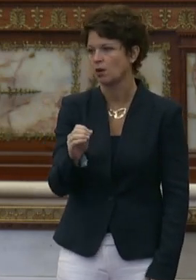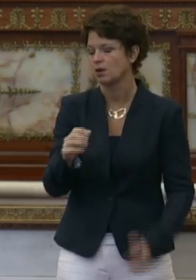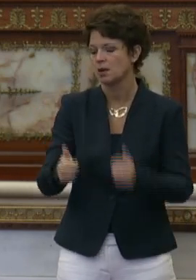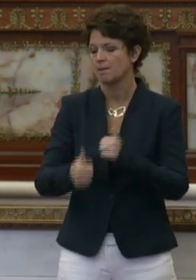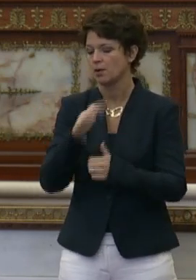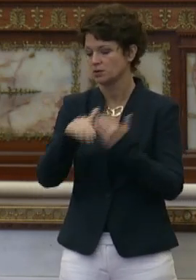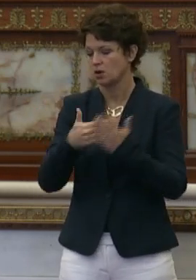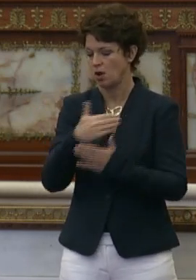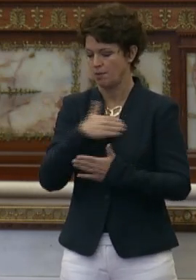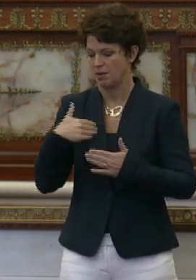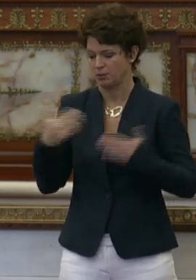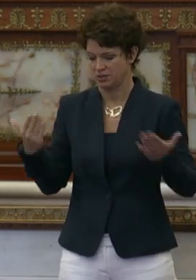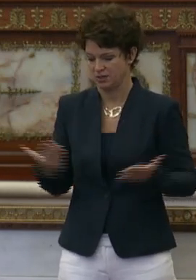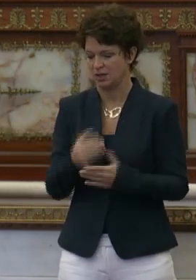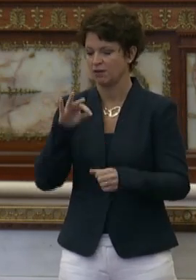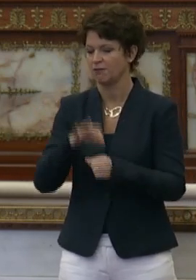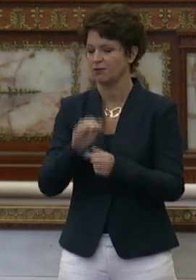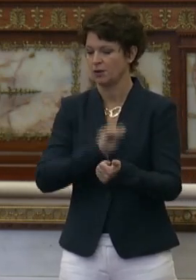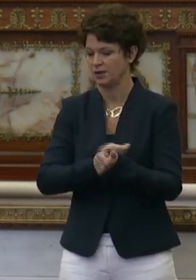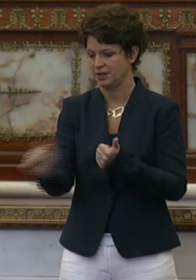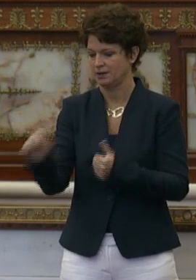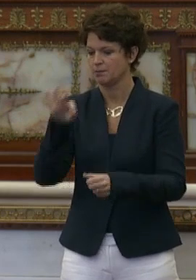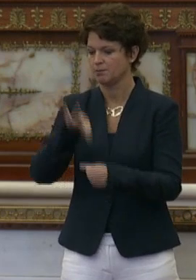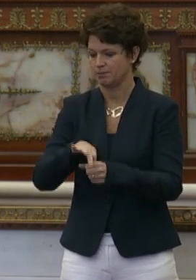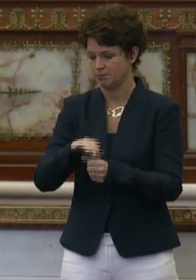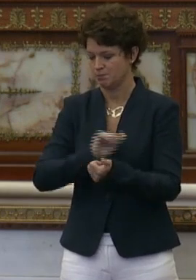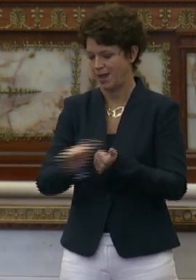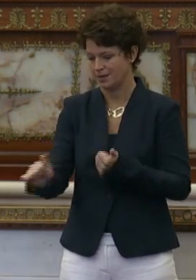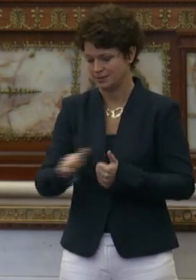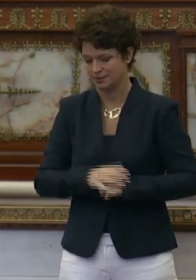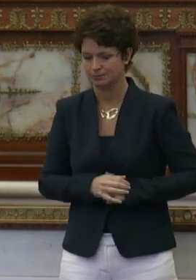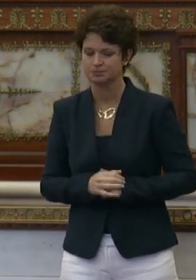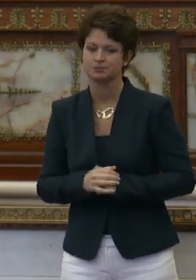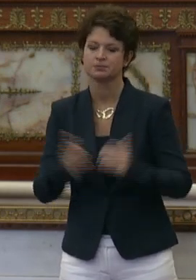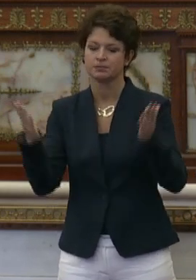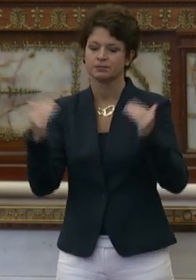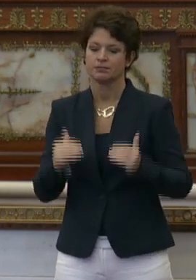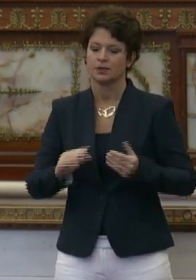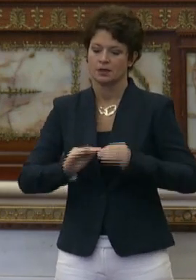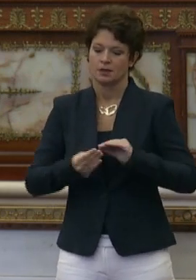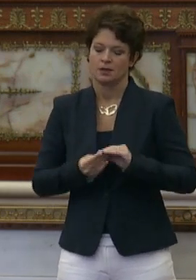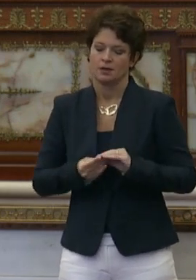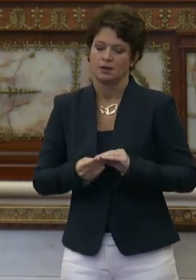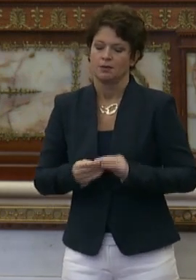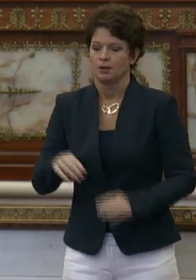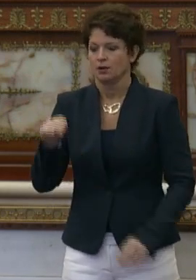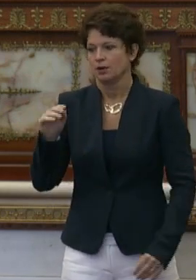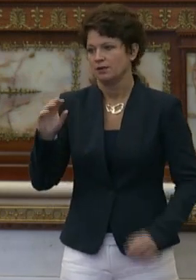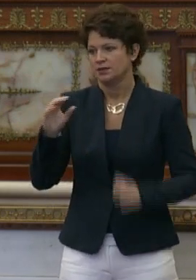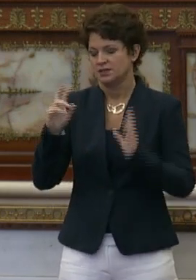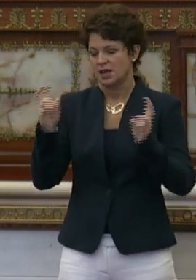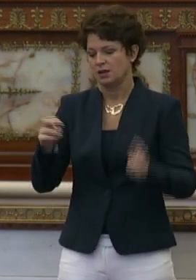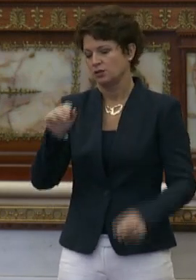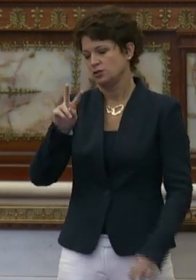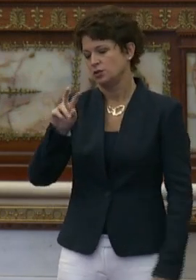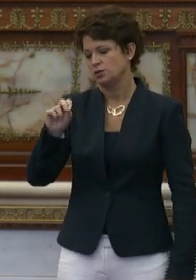of all members present having voted in affirmative, the bill passes. Mr. Becker, please read the title of